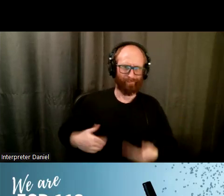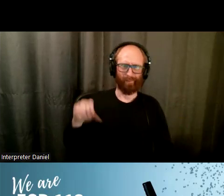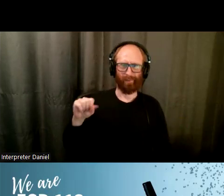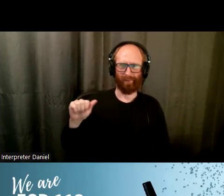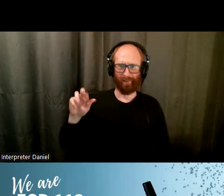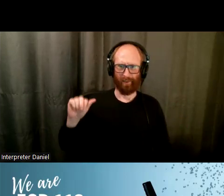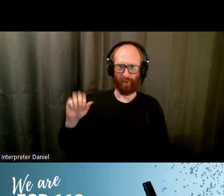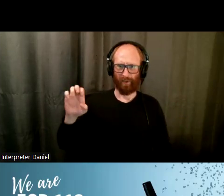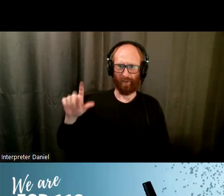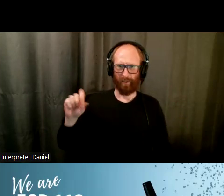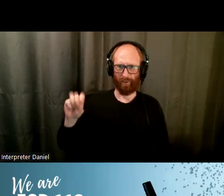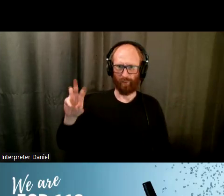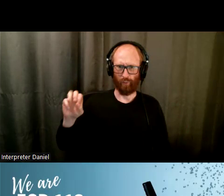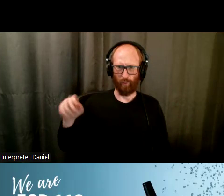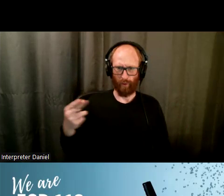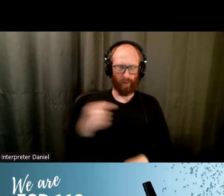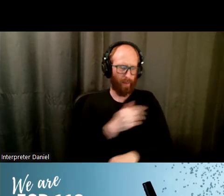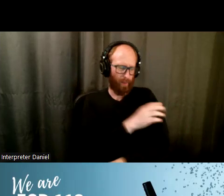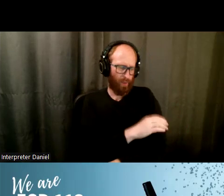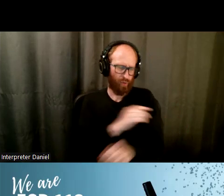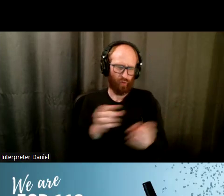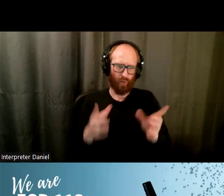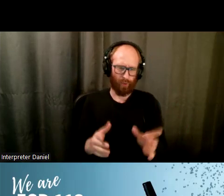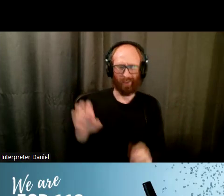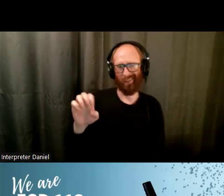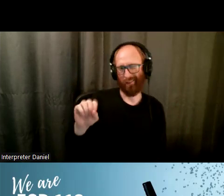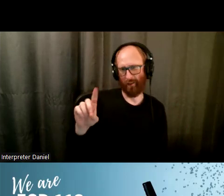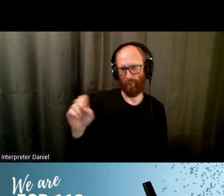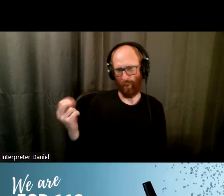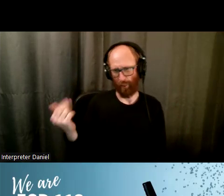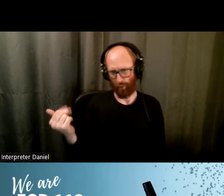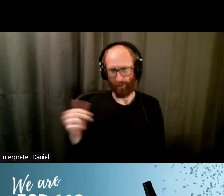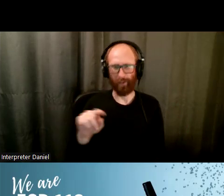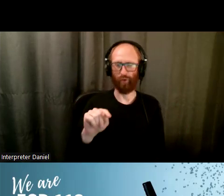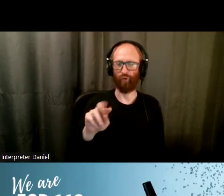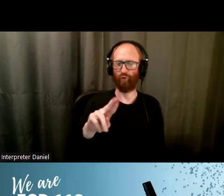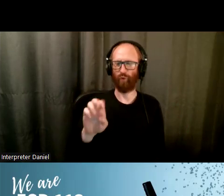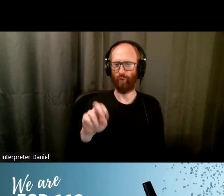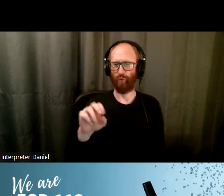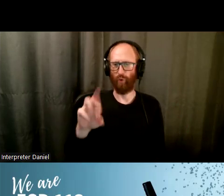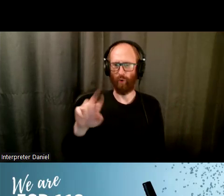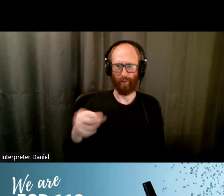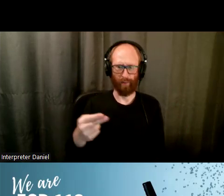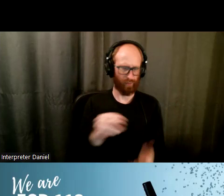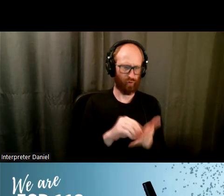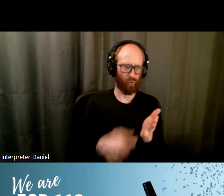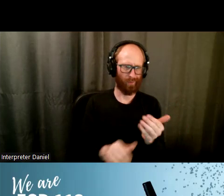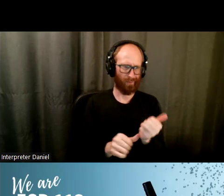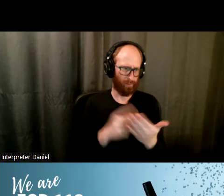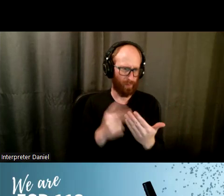I'm the clinical director with ESD 113's True North Student Assistance Program. I so appreciate that